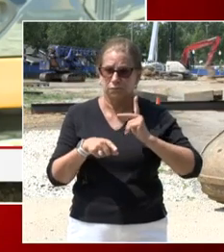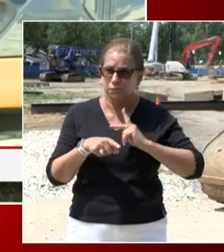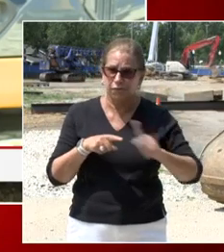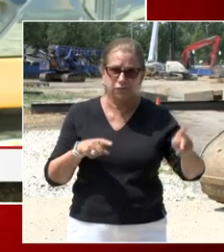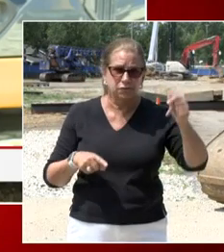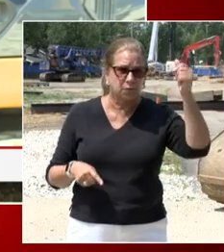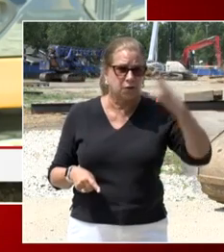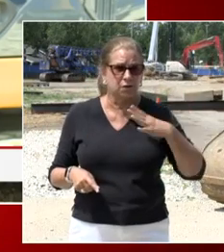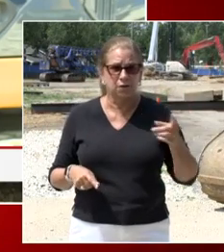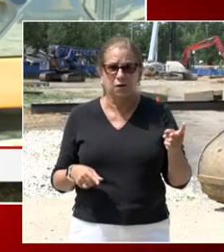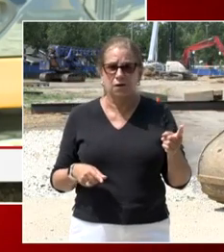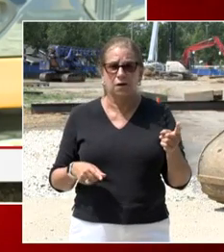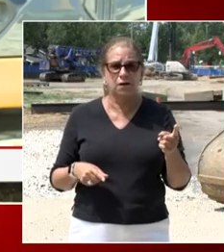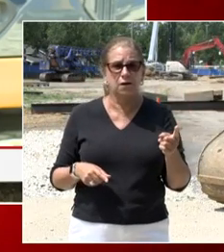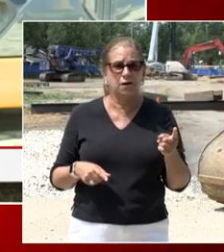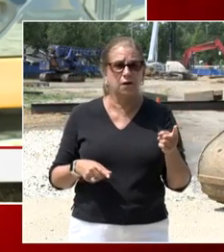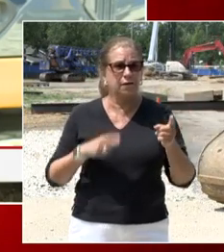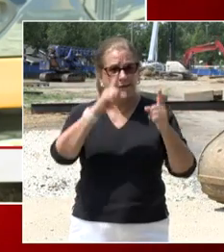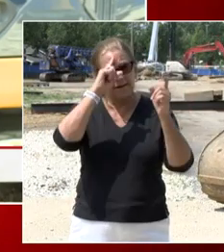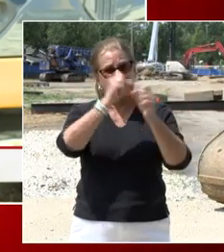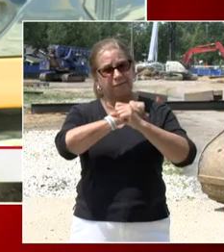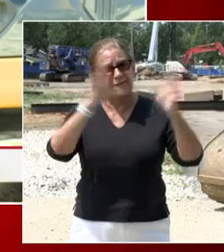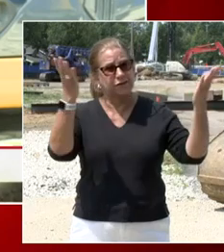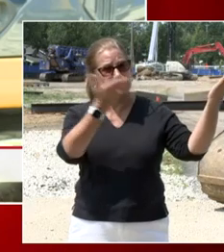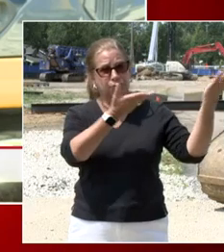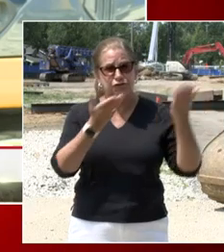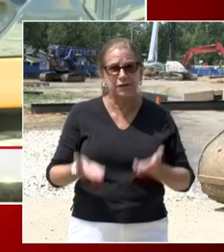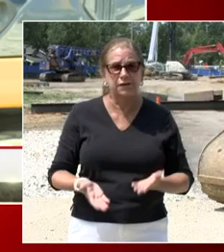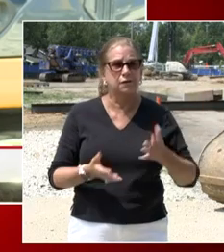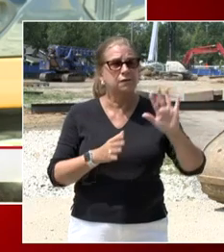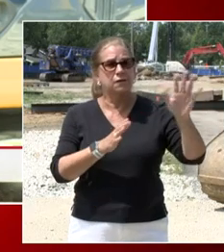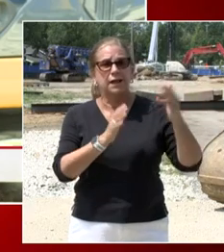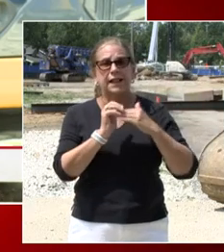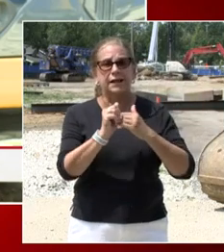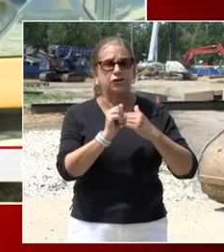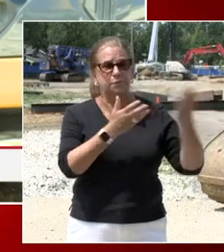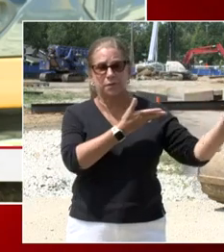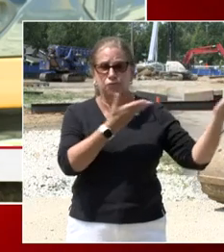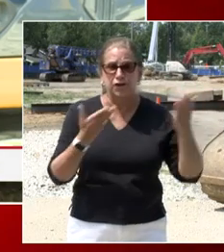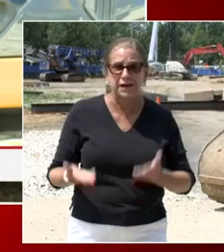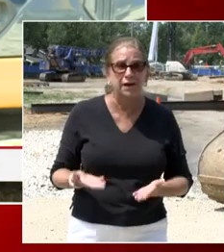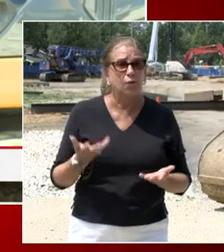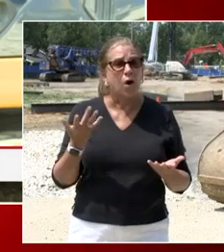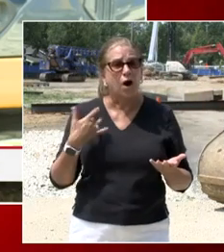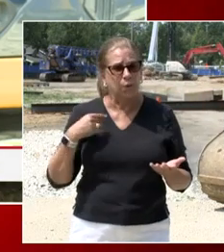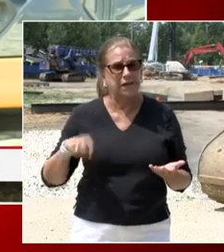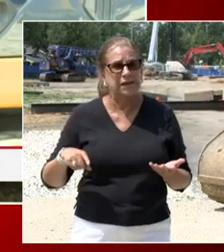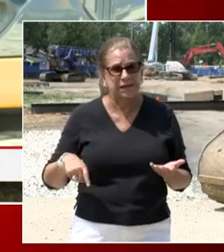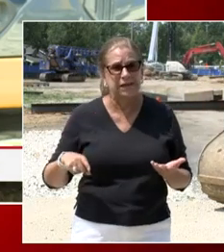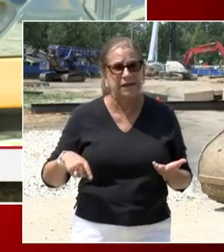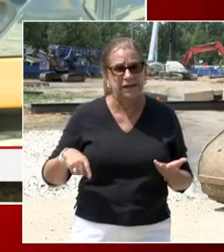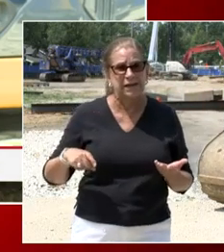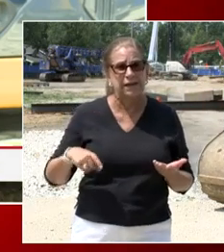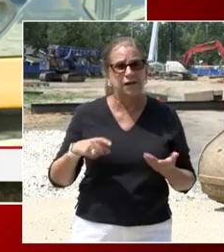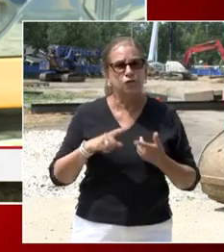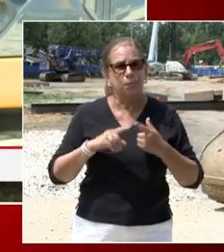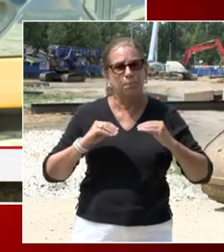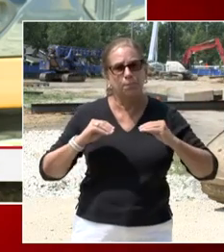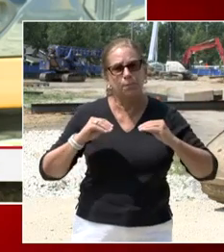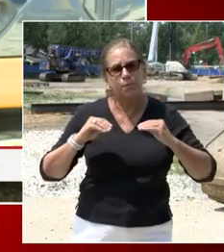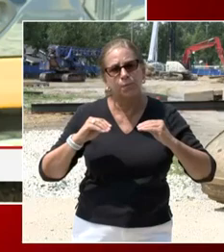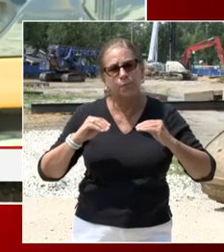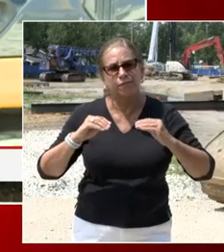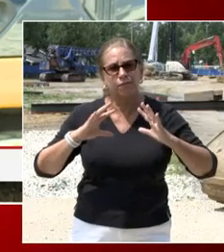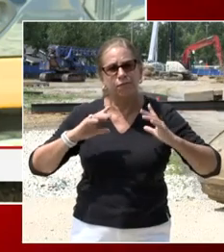the vision and the leadership that's necessary to be able to move forward with this